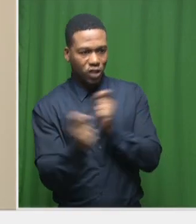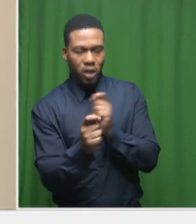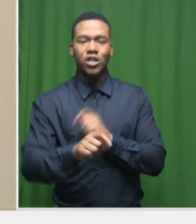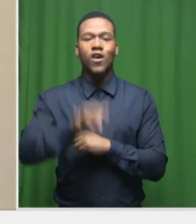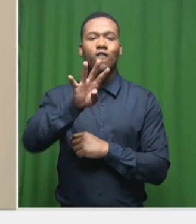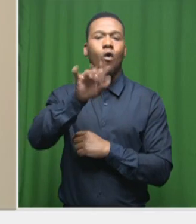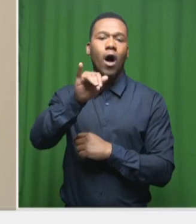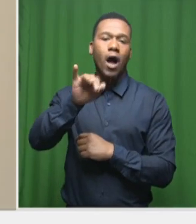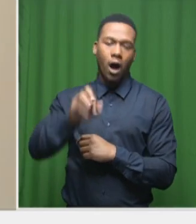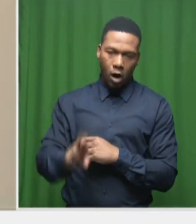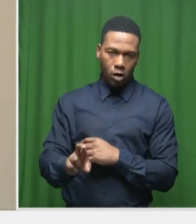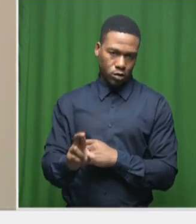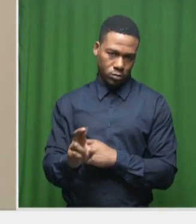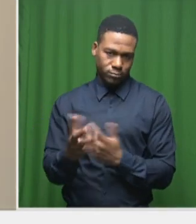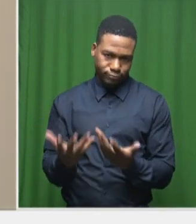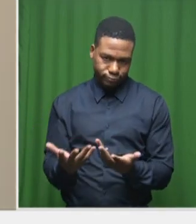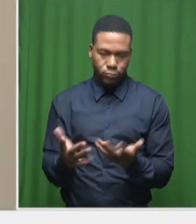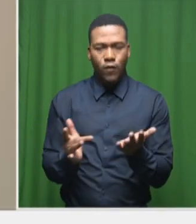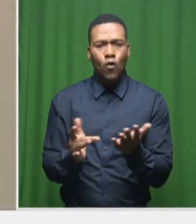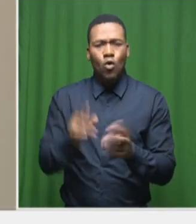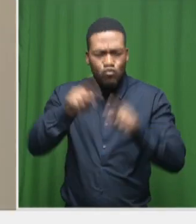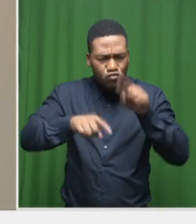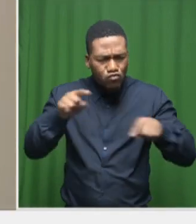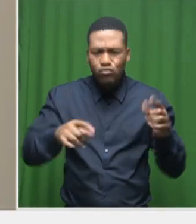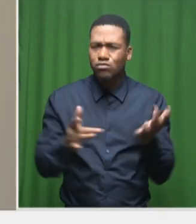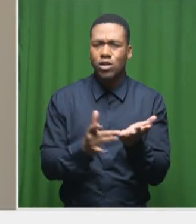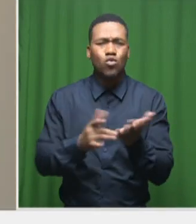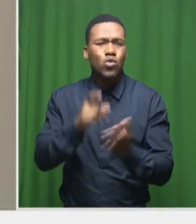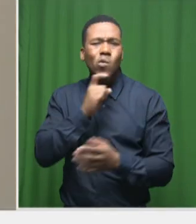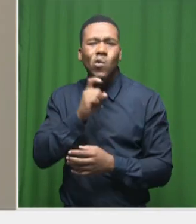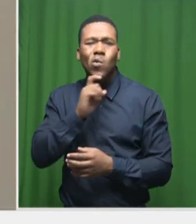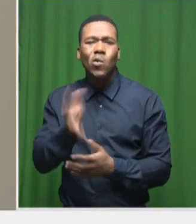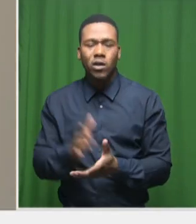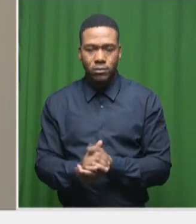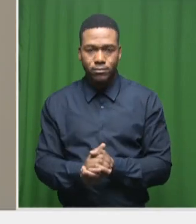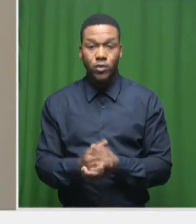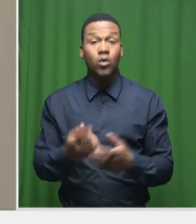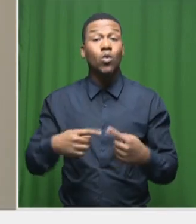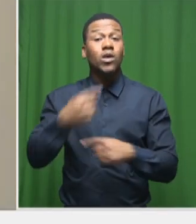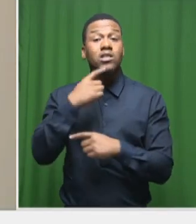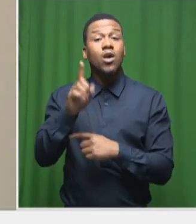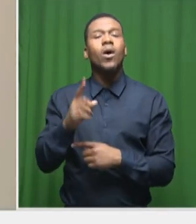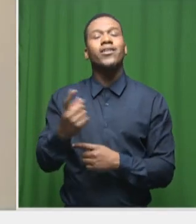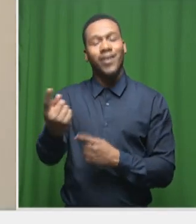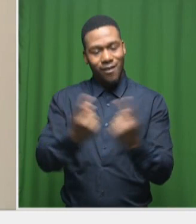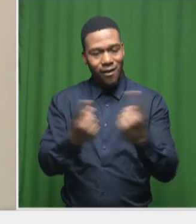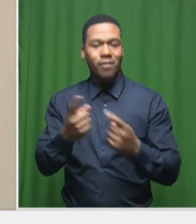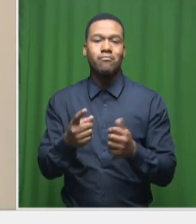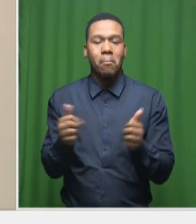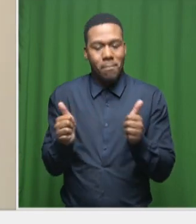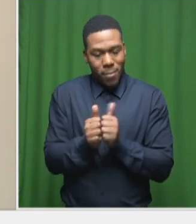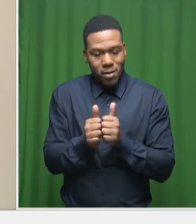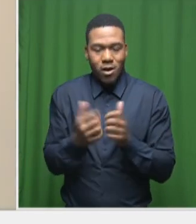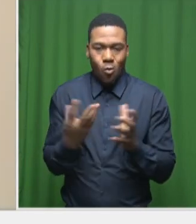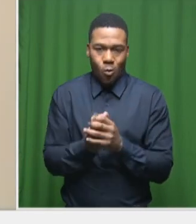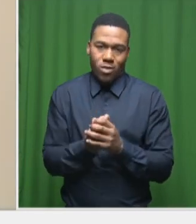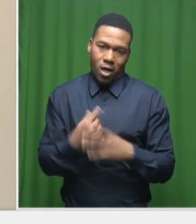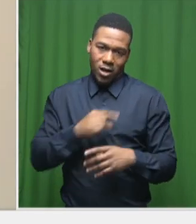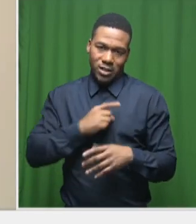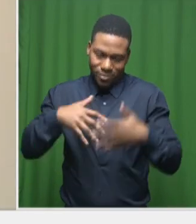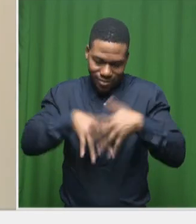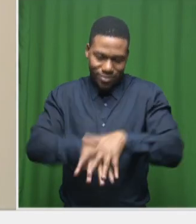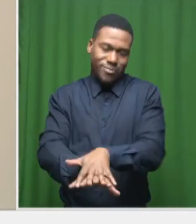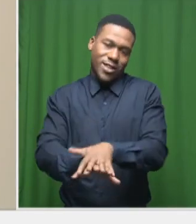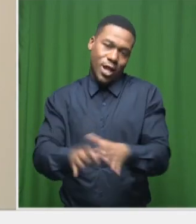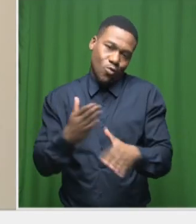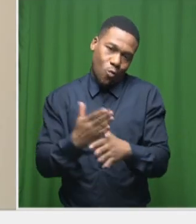with the different technologies. So we are basically coming in and say, collaborate with us, come to us, let's work together to